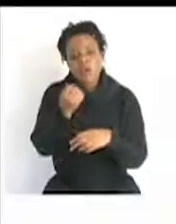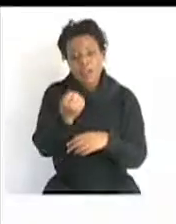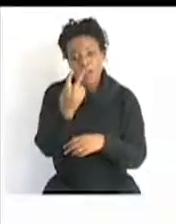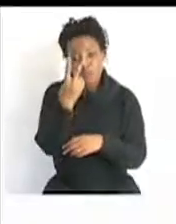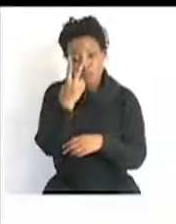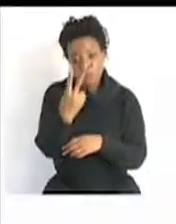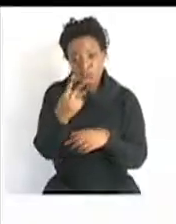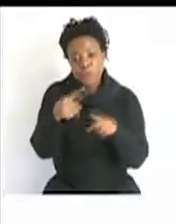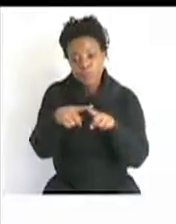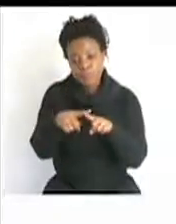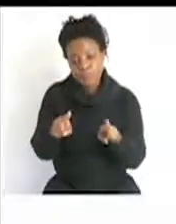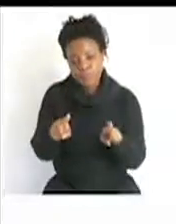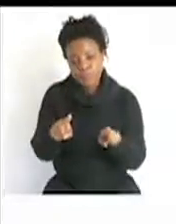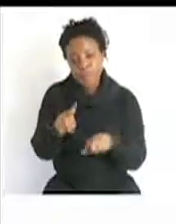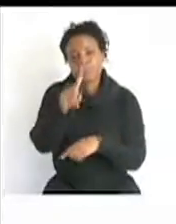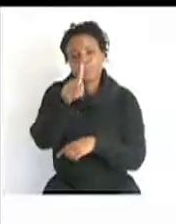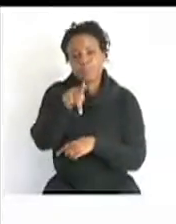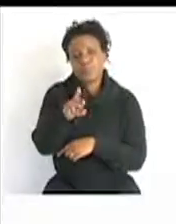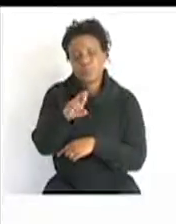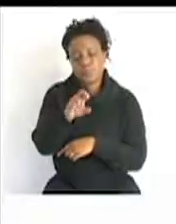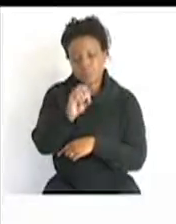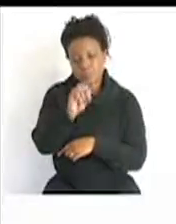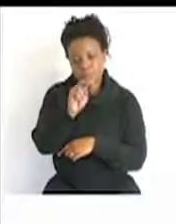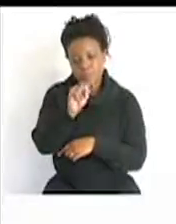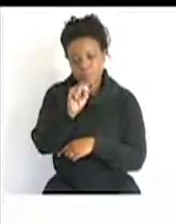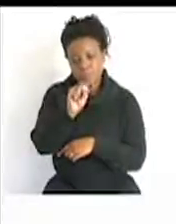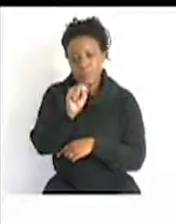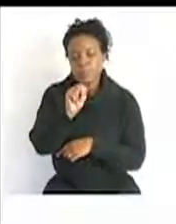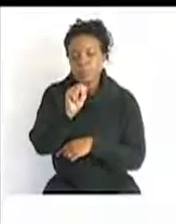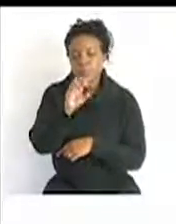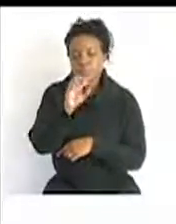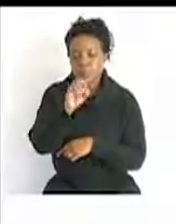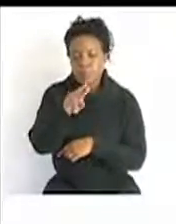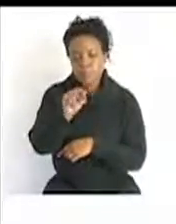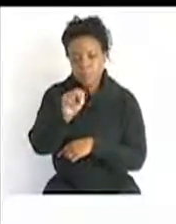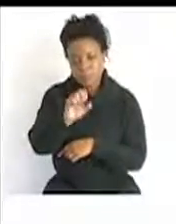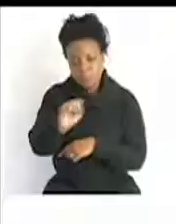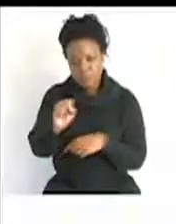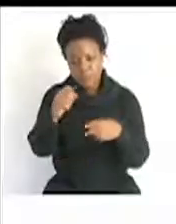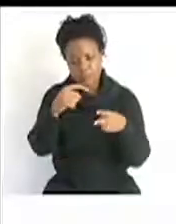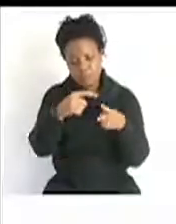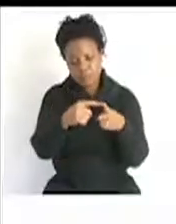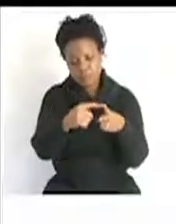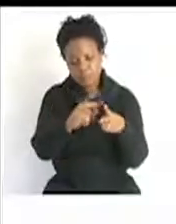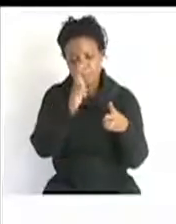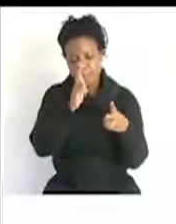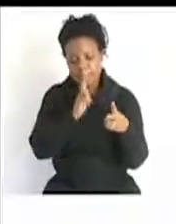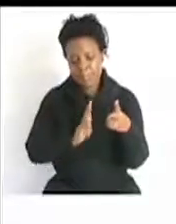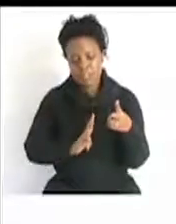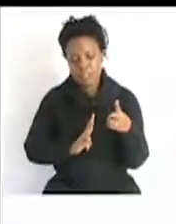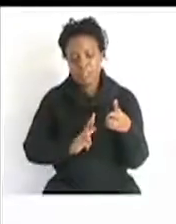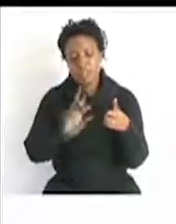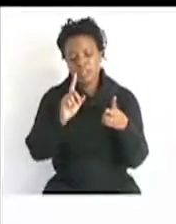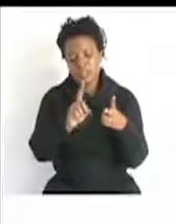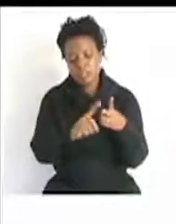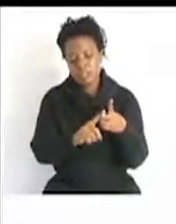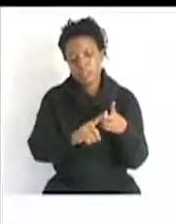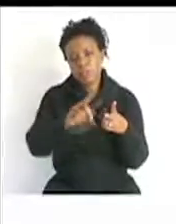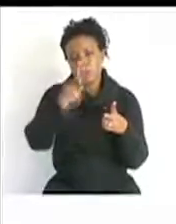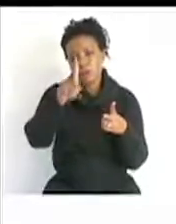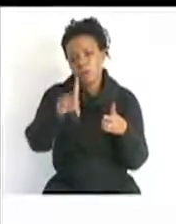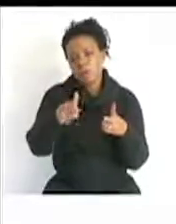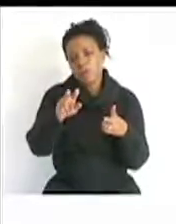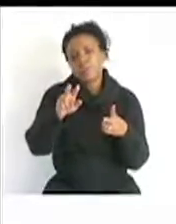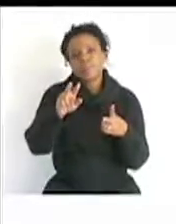and a possessive pronoun. When we talk about personal pronouns, we are simply referring